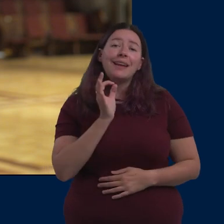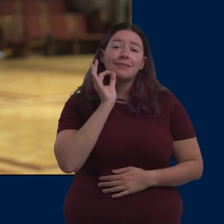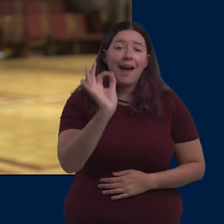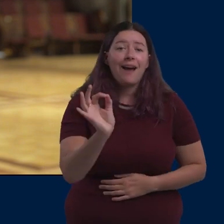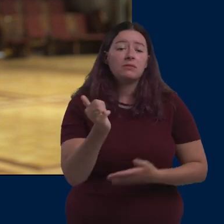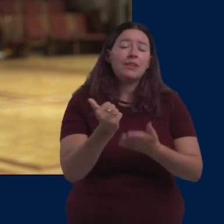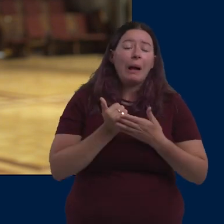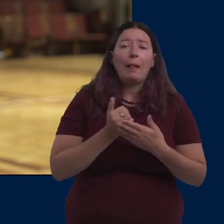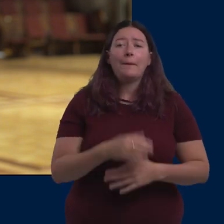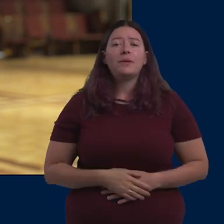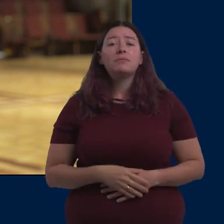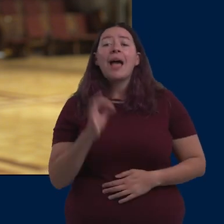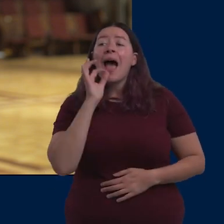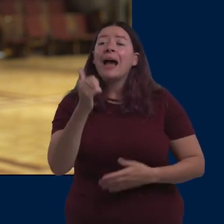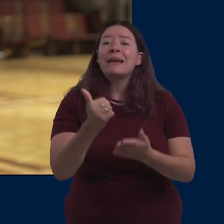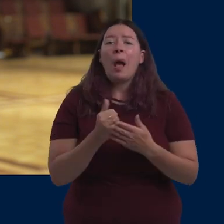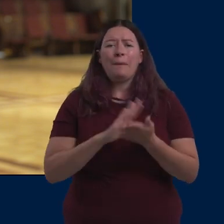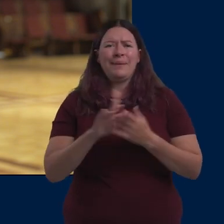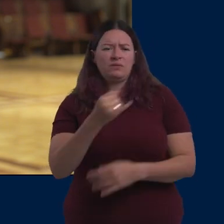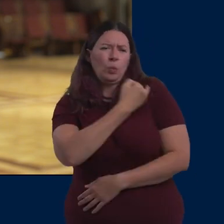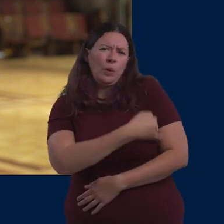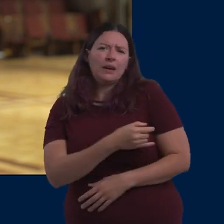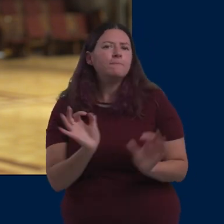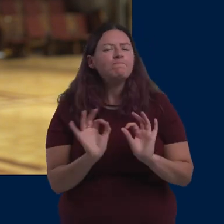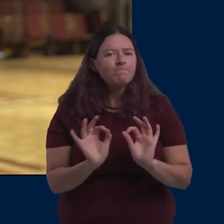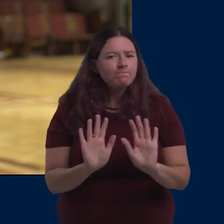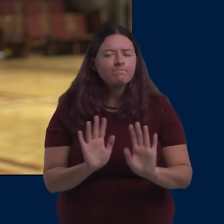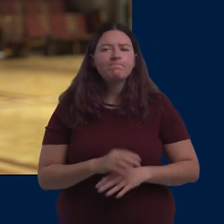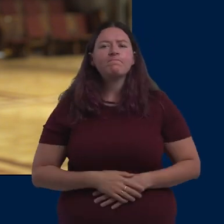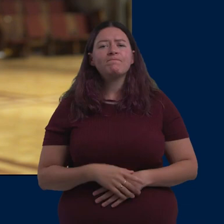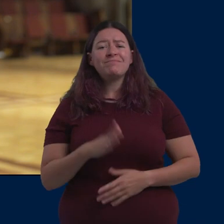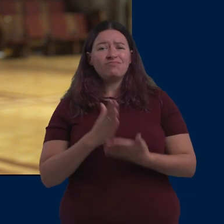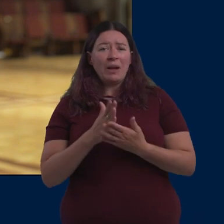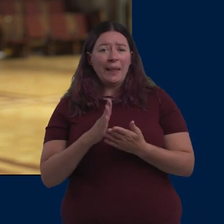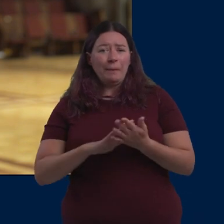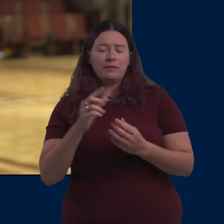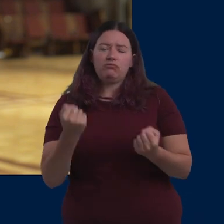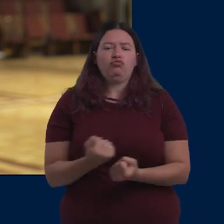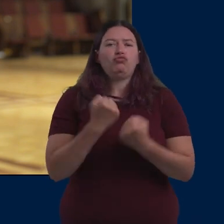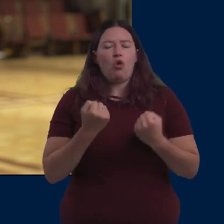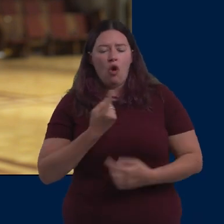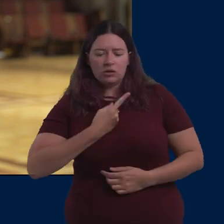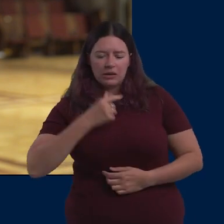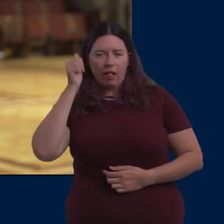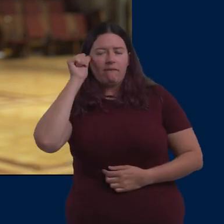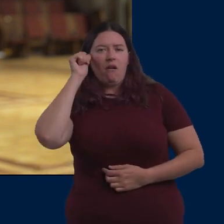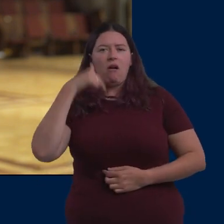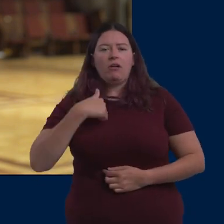please ask for it. To seek help is not a sign of weakness, it's a sign of strength and of self-awareness.